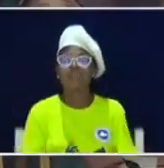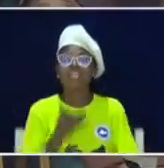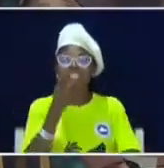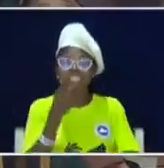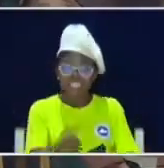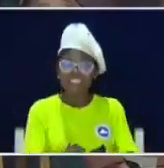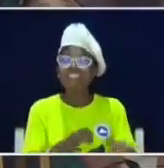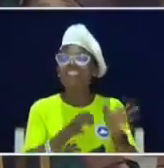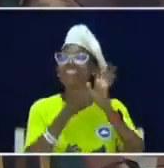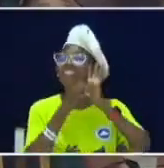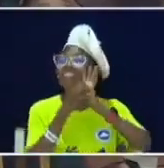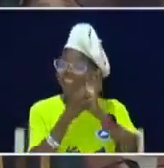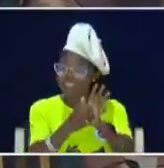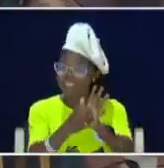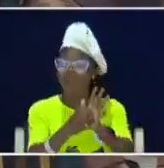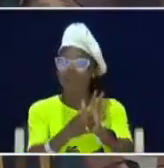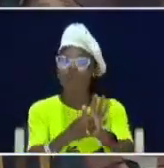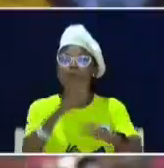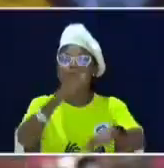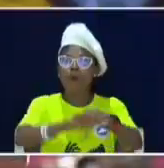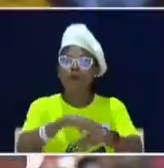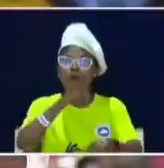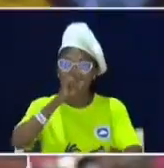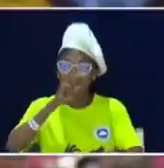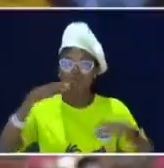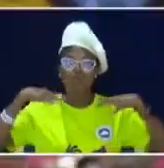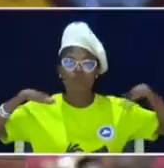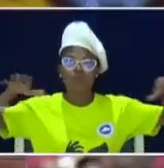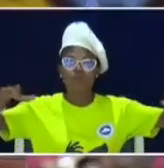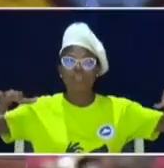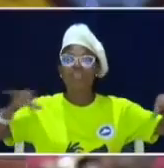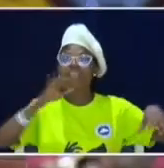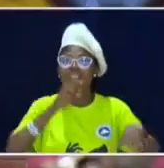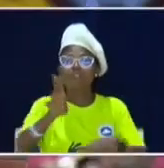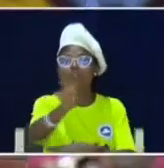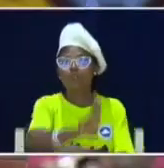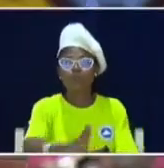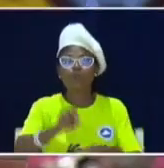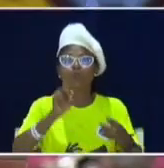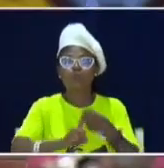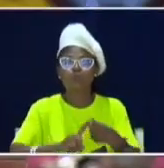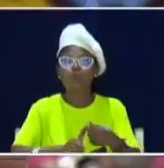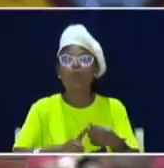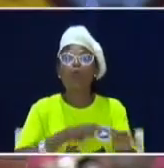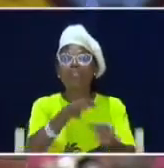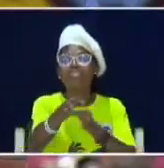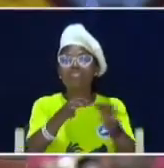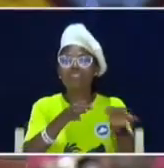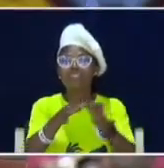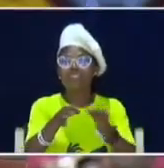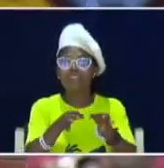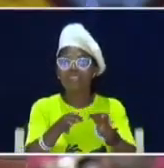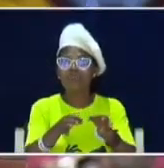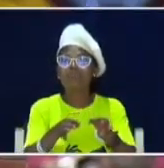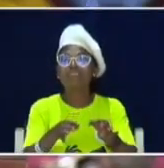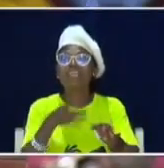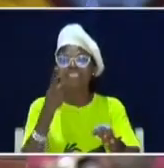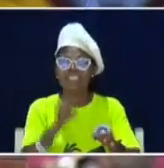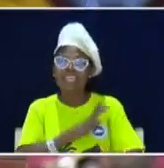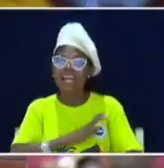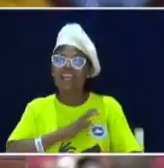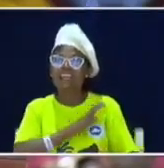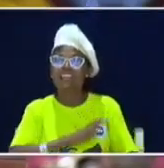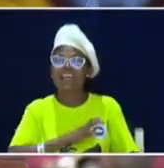phrase on eagle's wing is used to describe and explain the